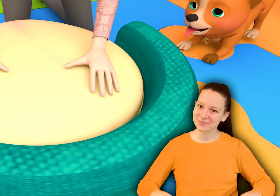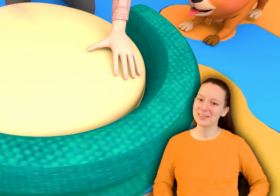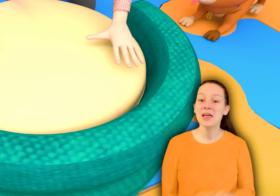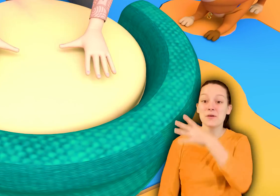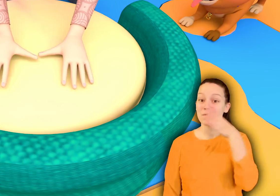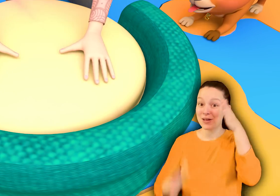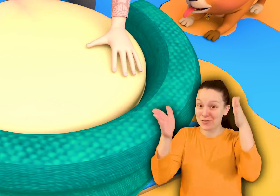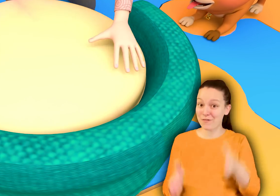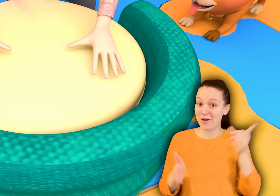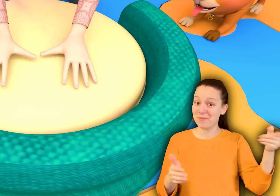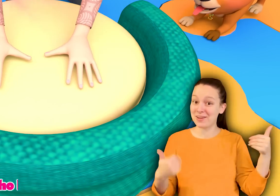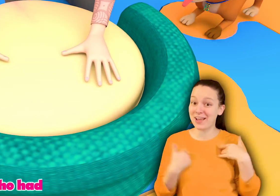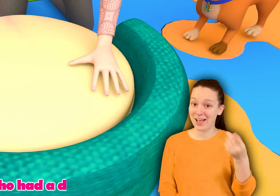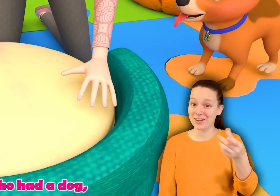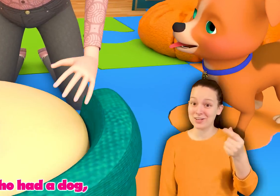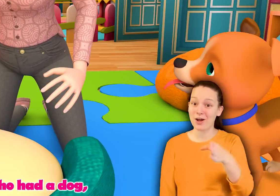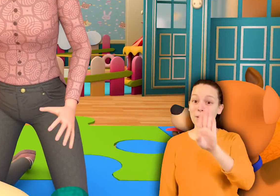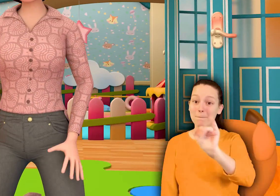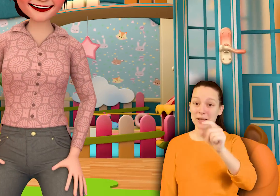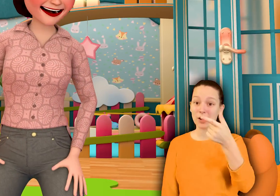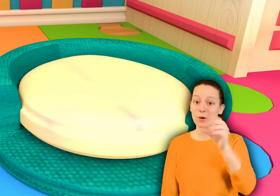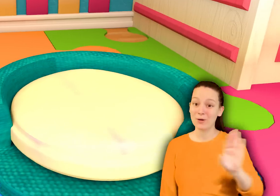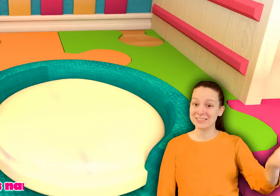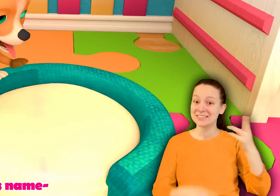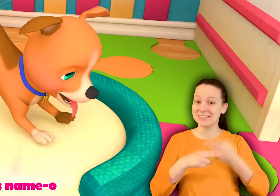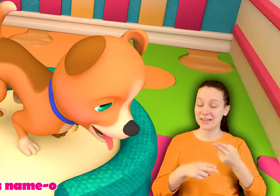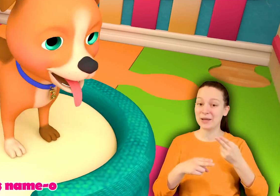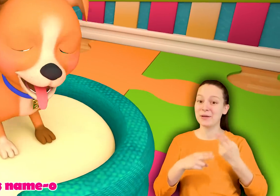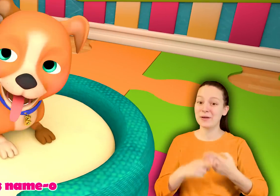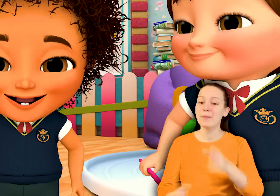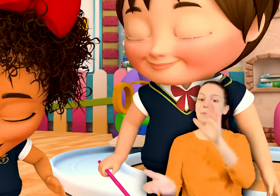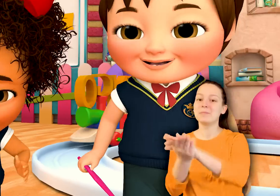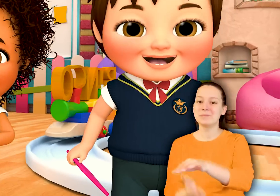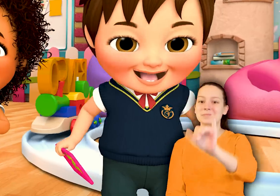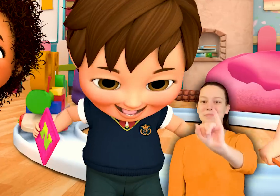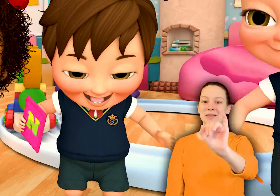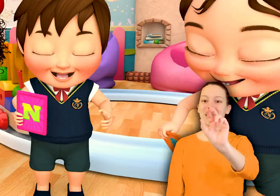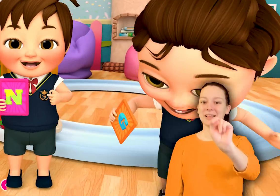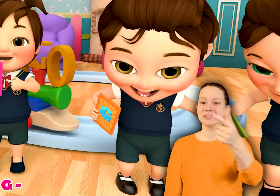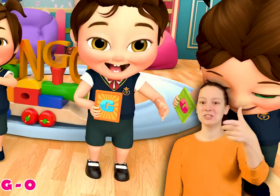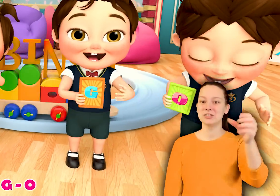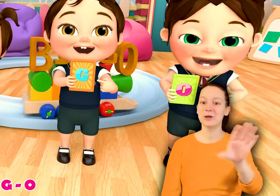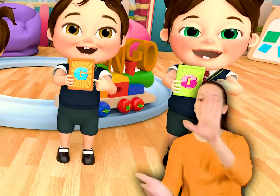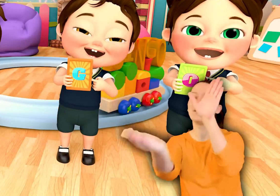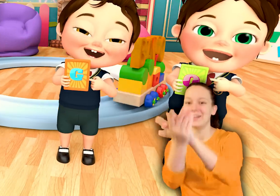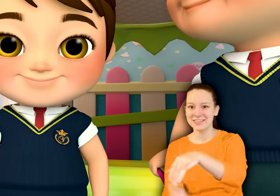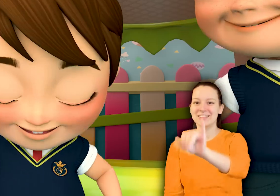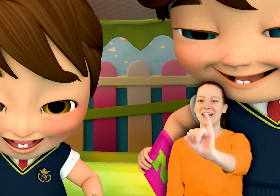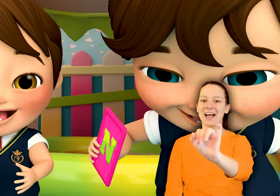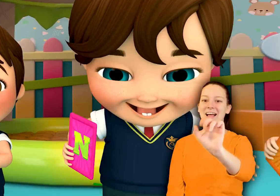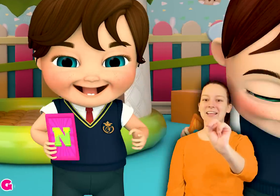oh there was a farmer had a dog and Bingo was his name oh i n